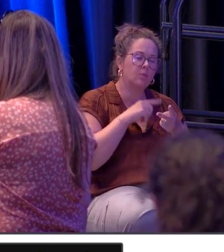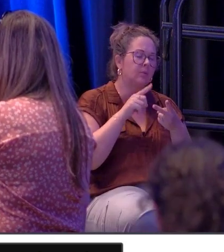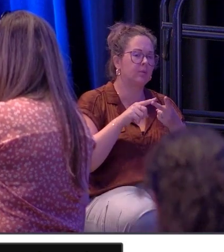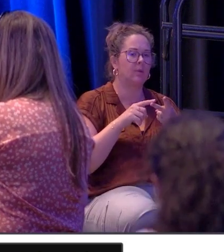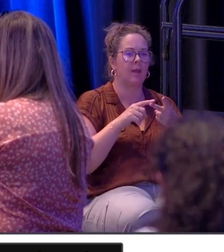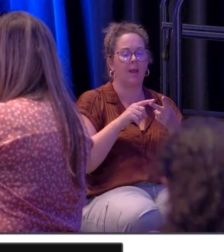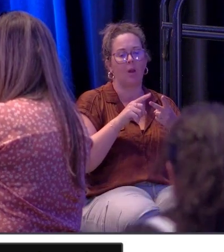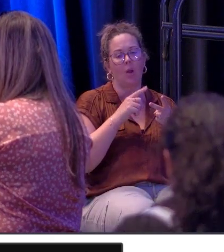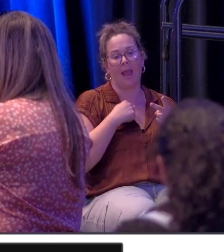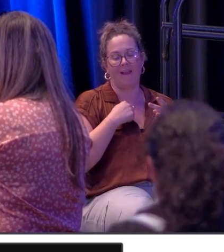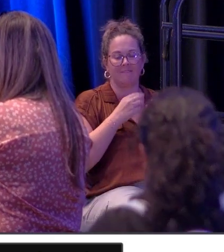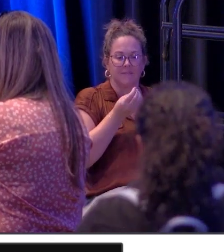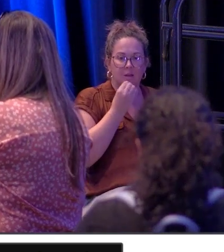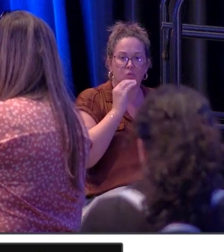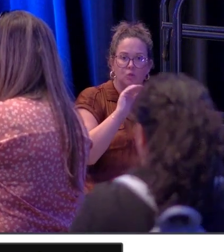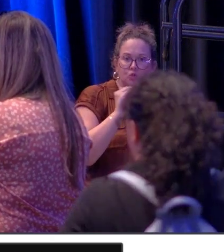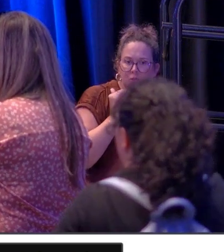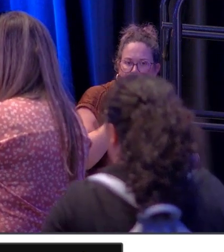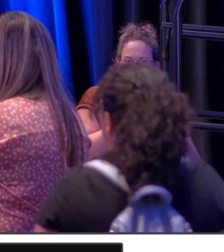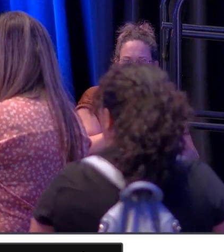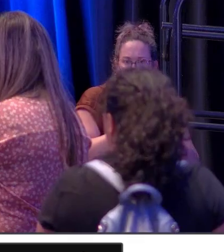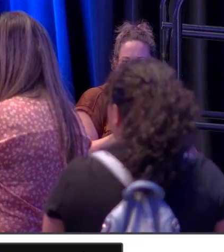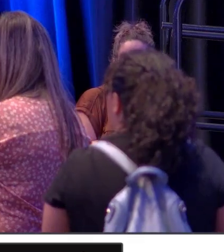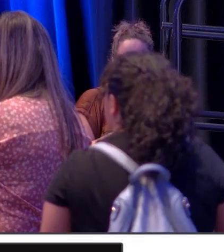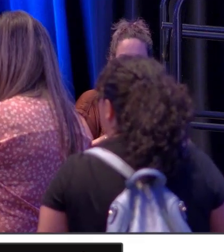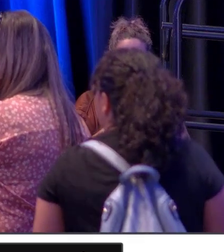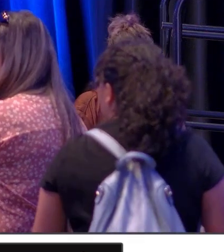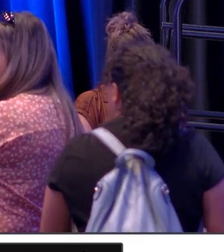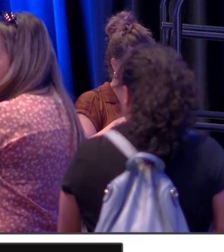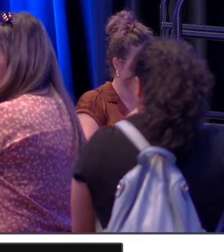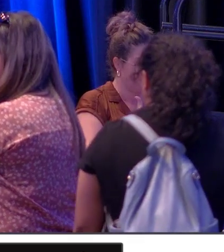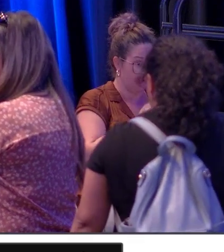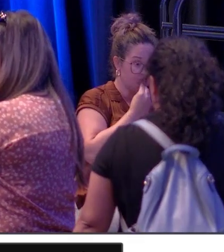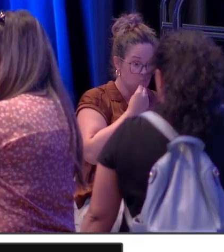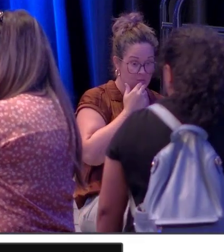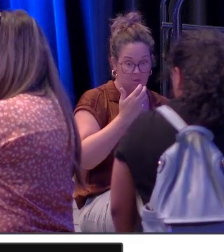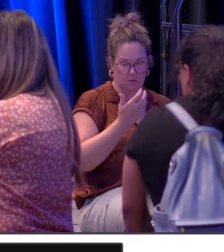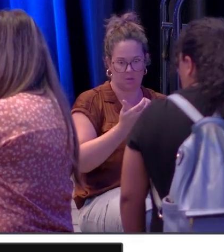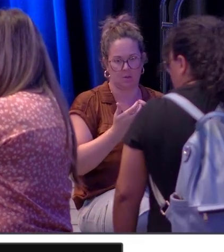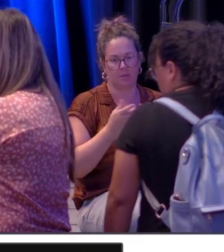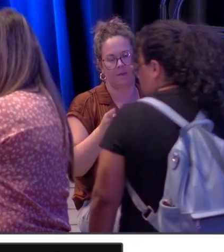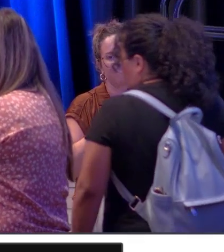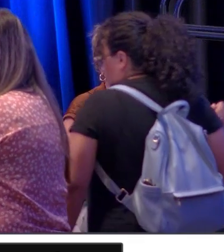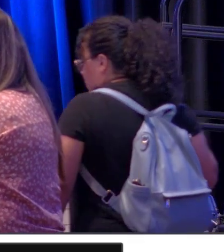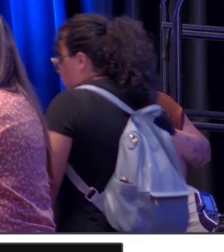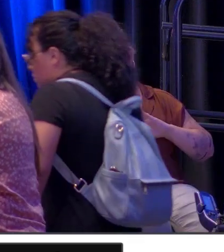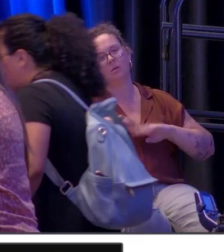and that you've thought about them to invite them. Who's next?